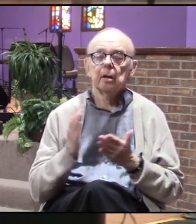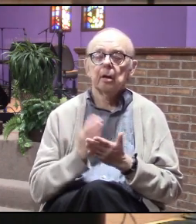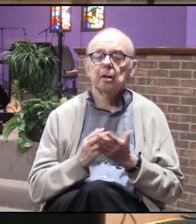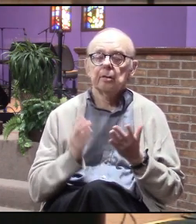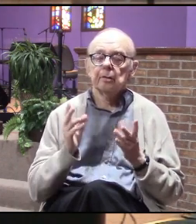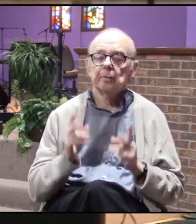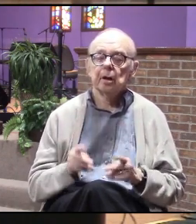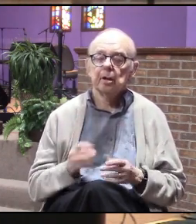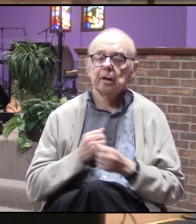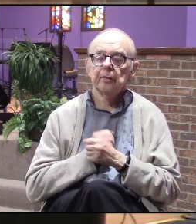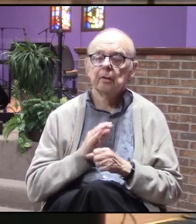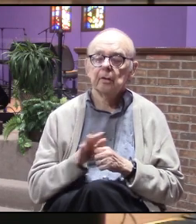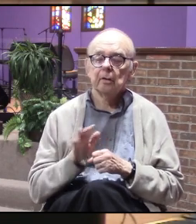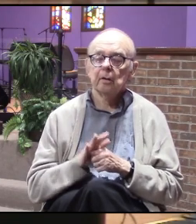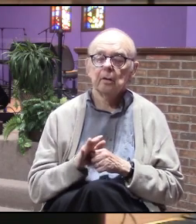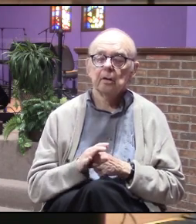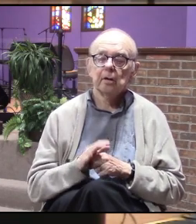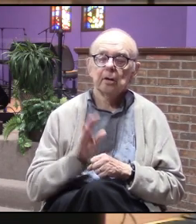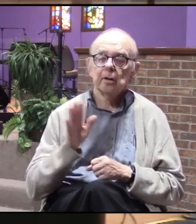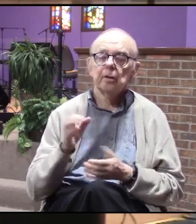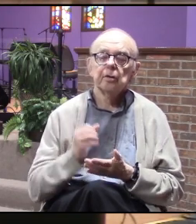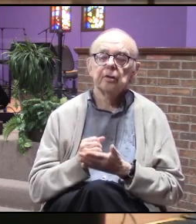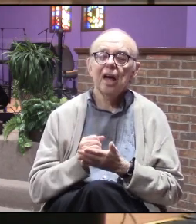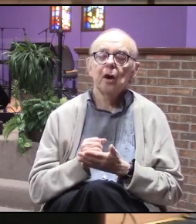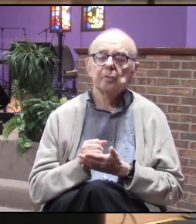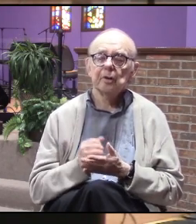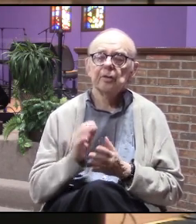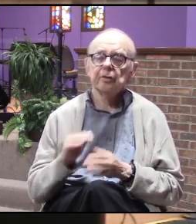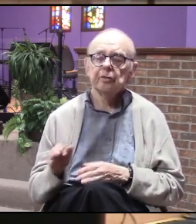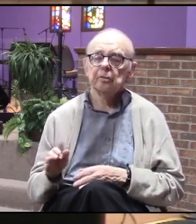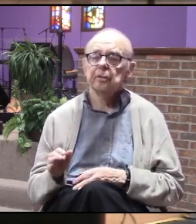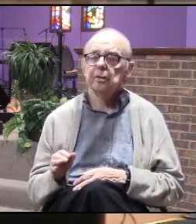loved enough to reach out to help these children.